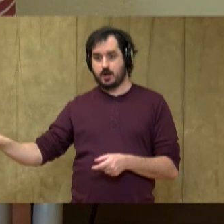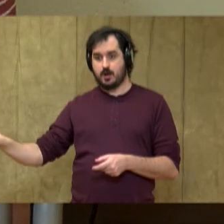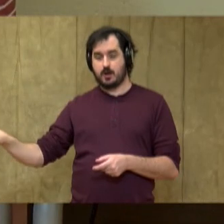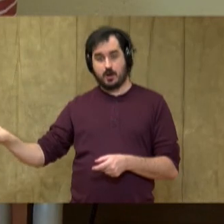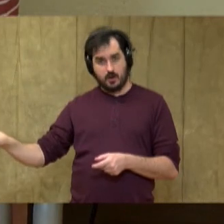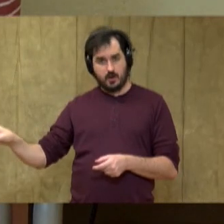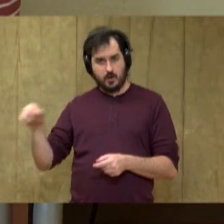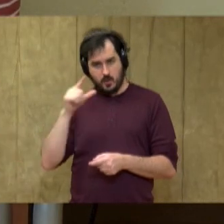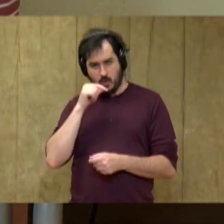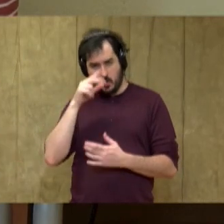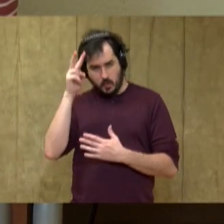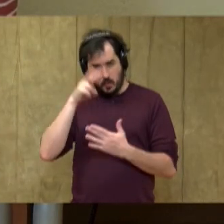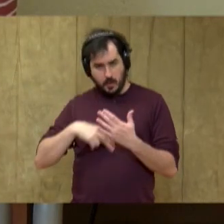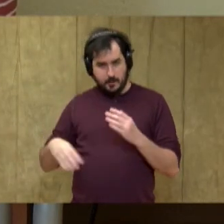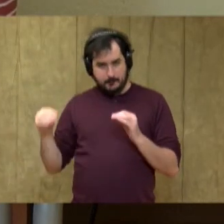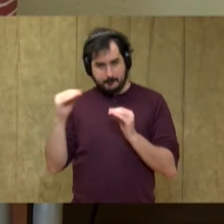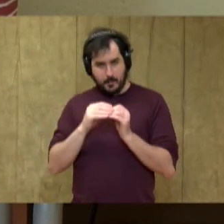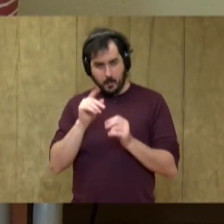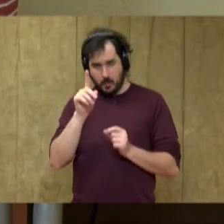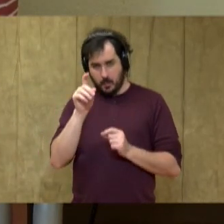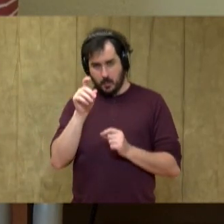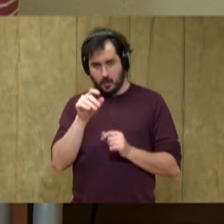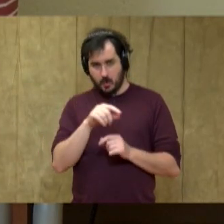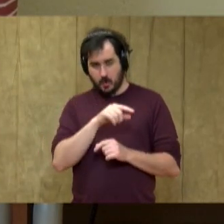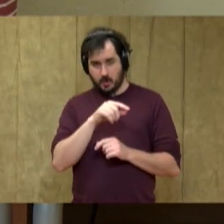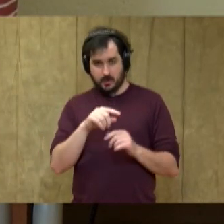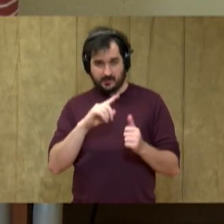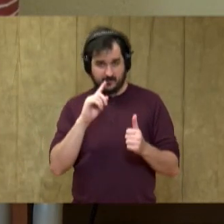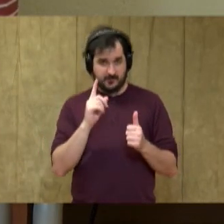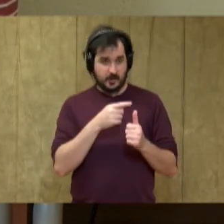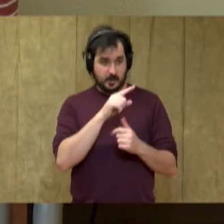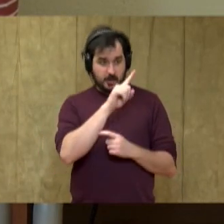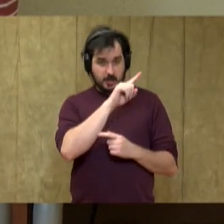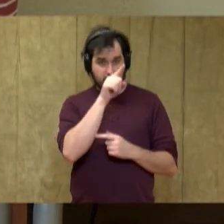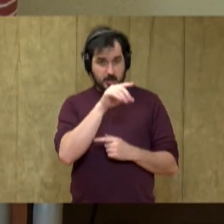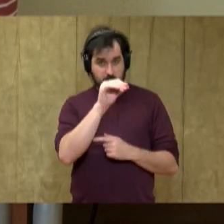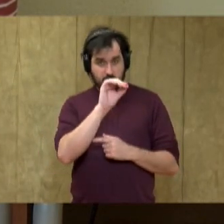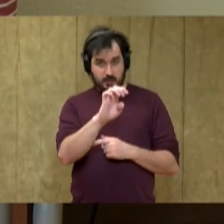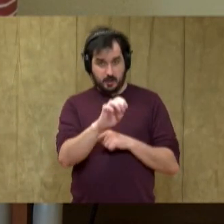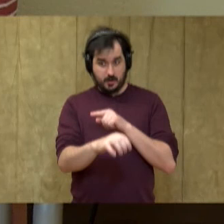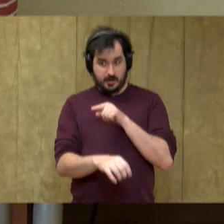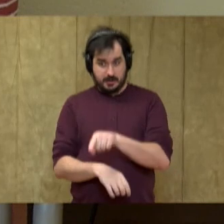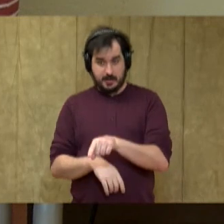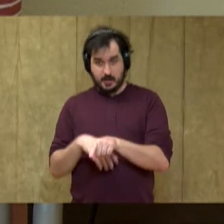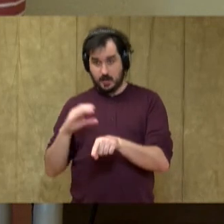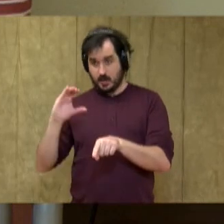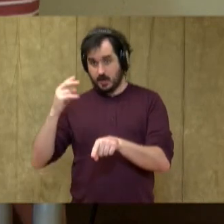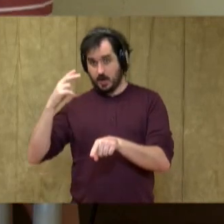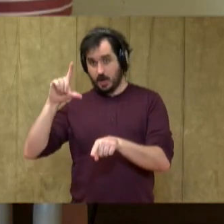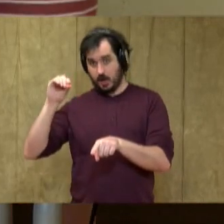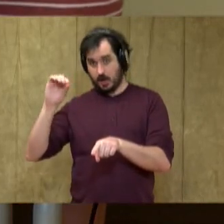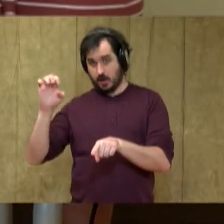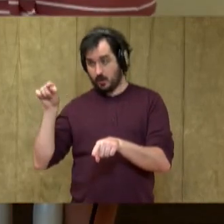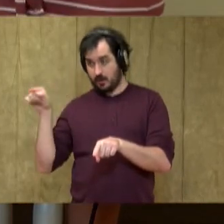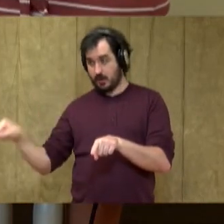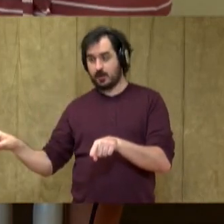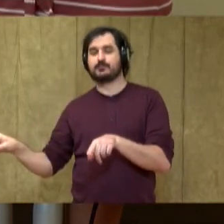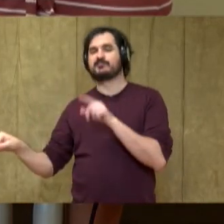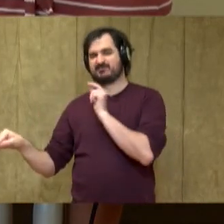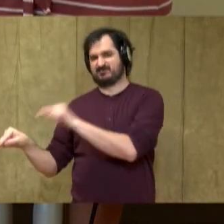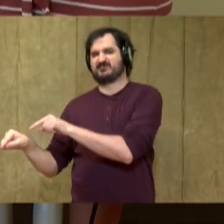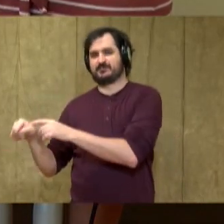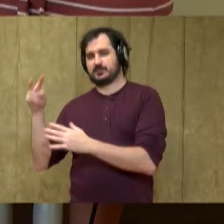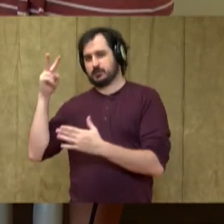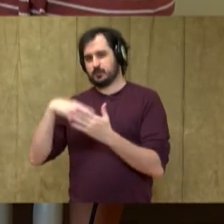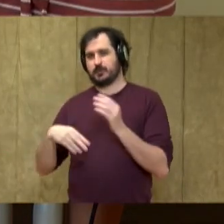read more or Chloe? Chloe has read more. All right, guys, I've